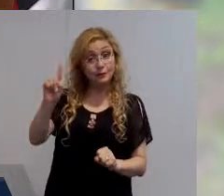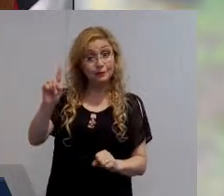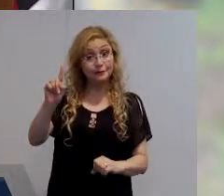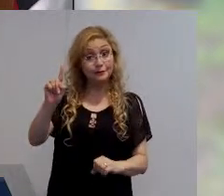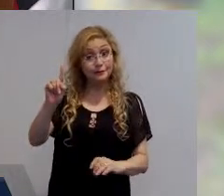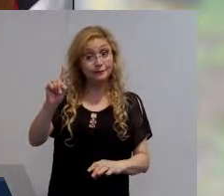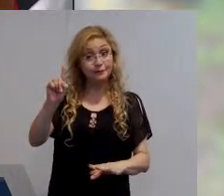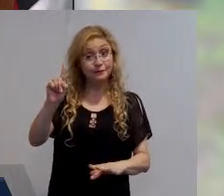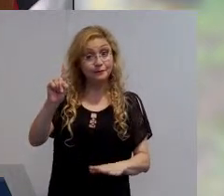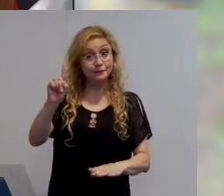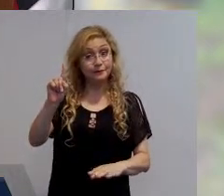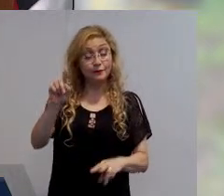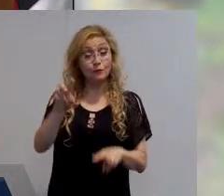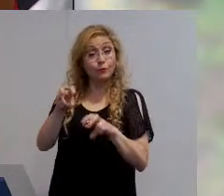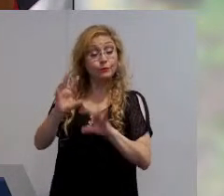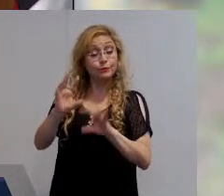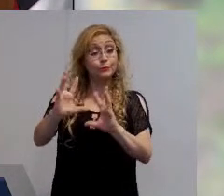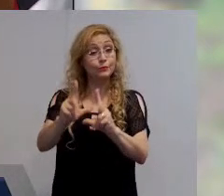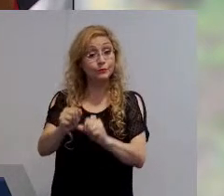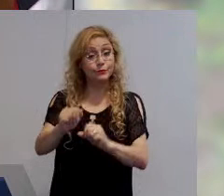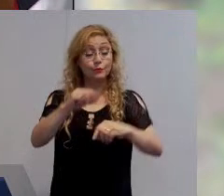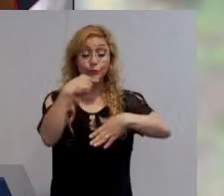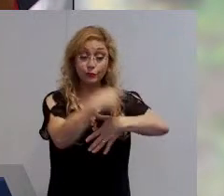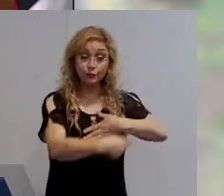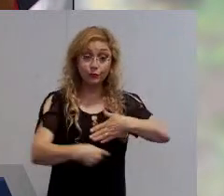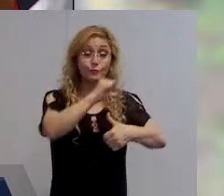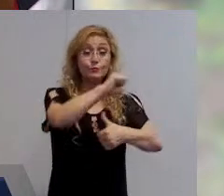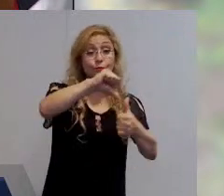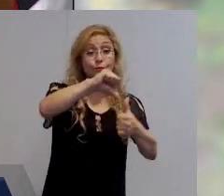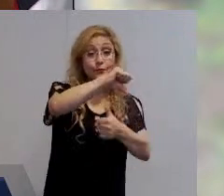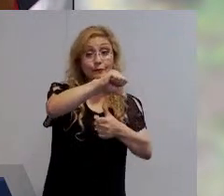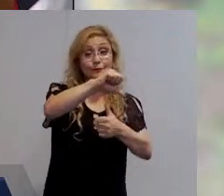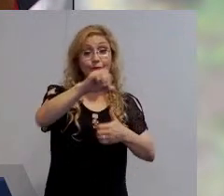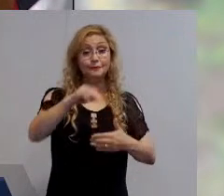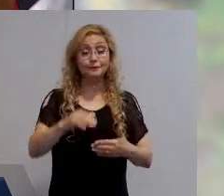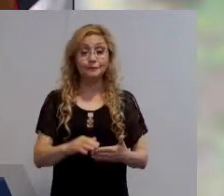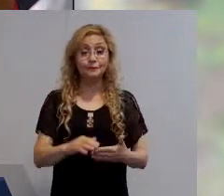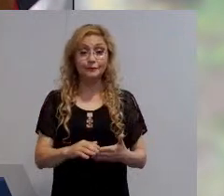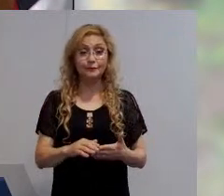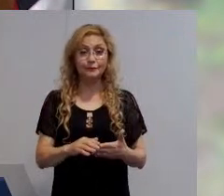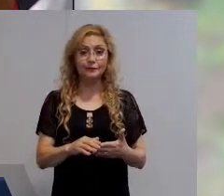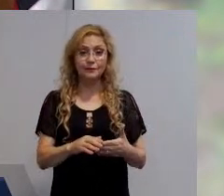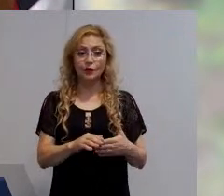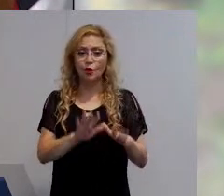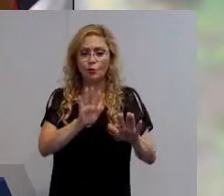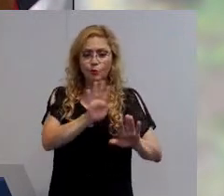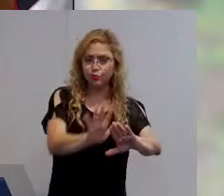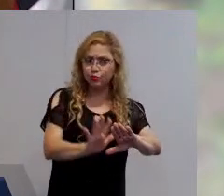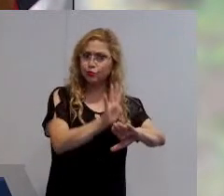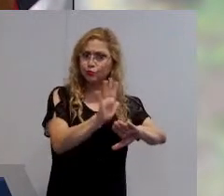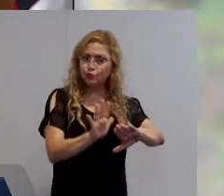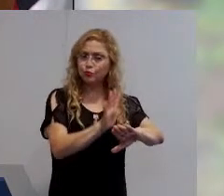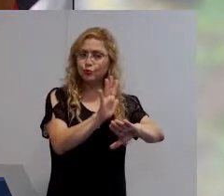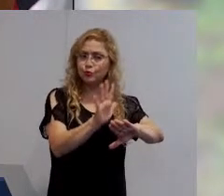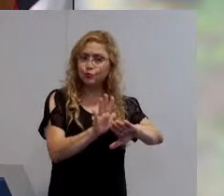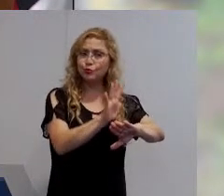nevertheless, family farming in Latin America and the Caribbean, to a great